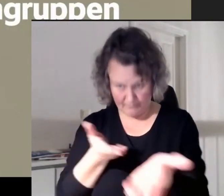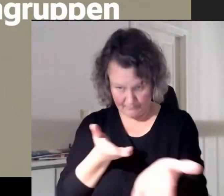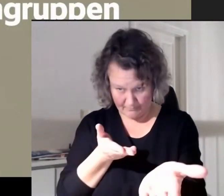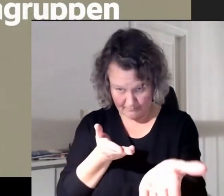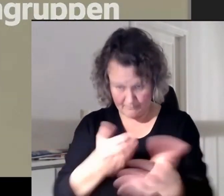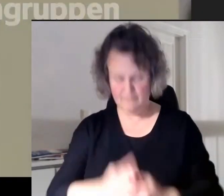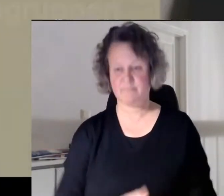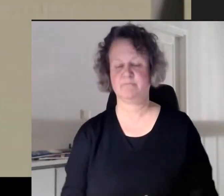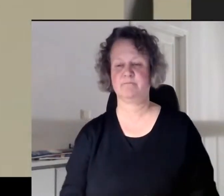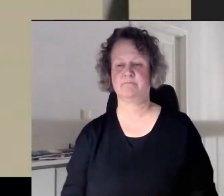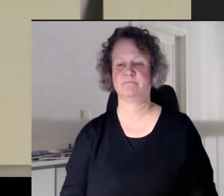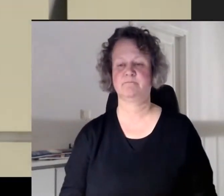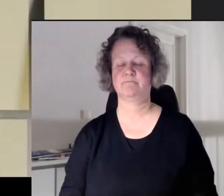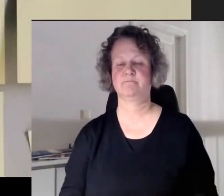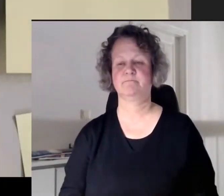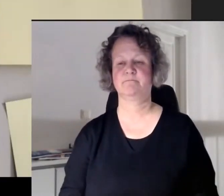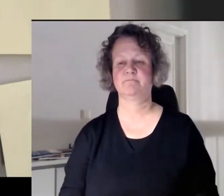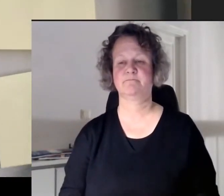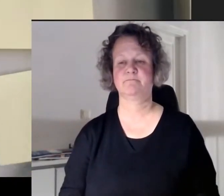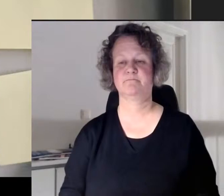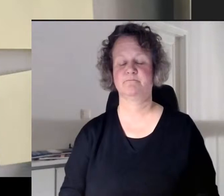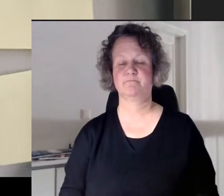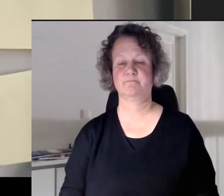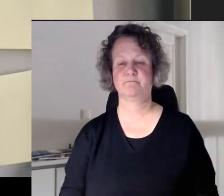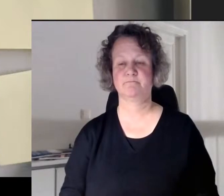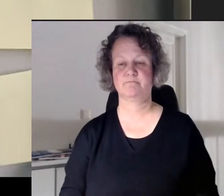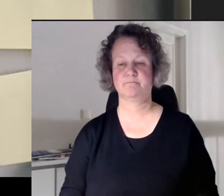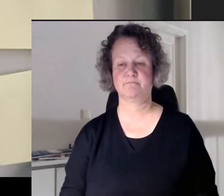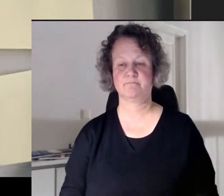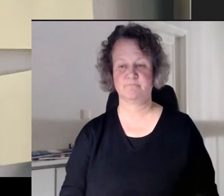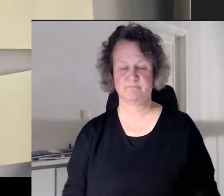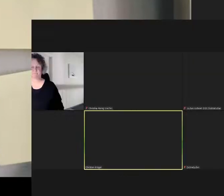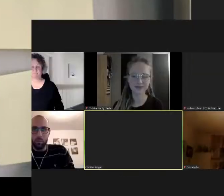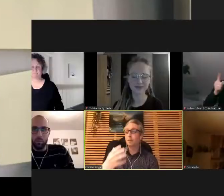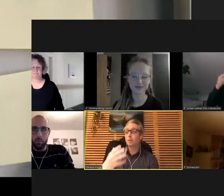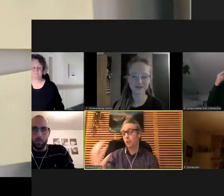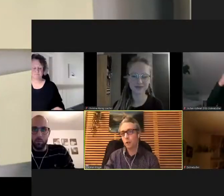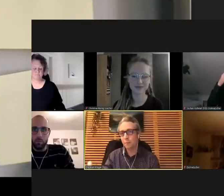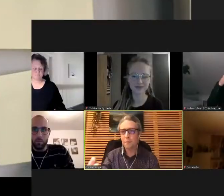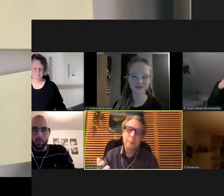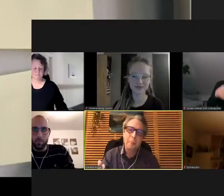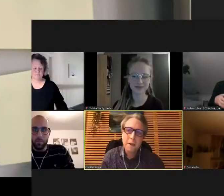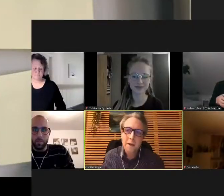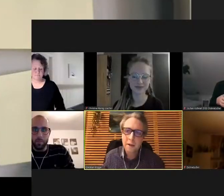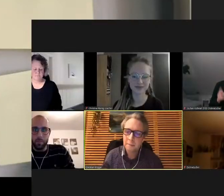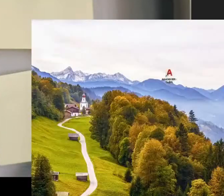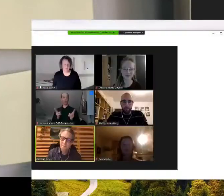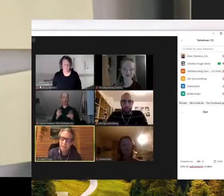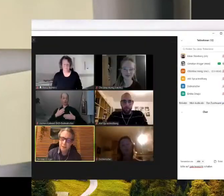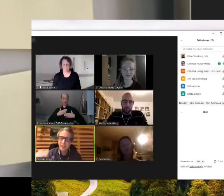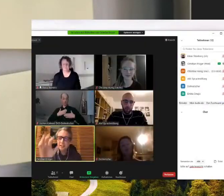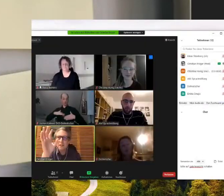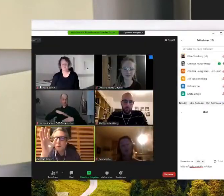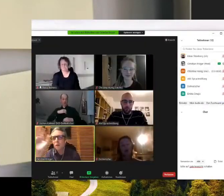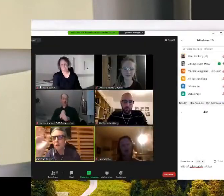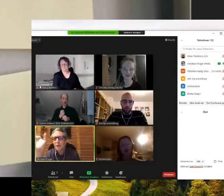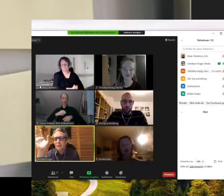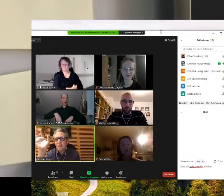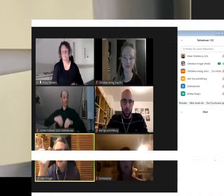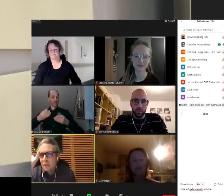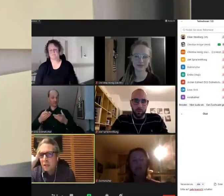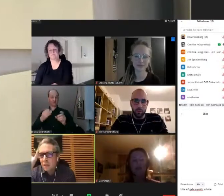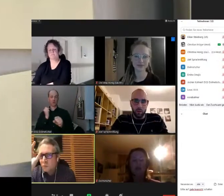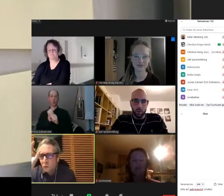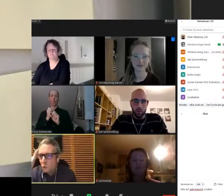film and 1,000 film or target groups. That was the original version. We normally start with a